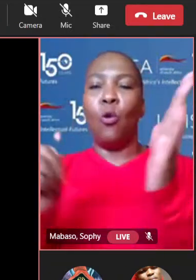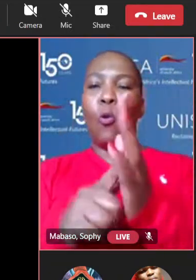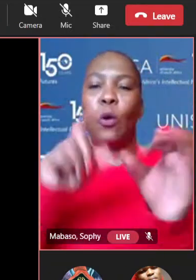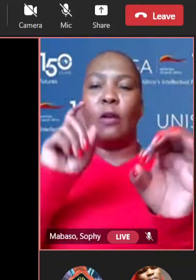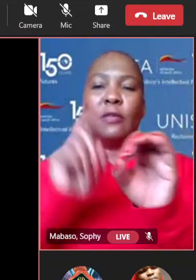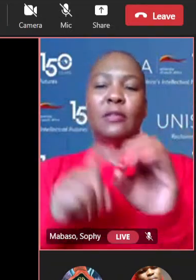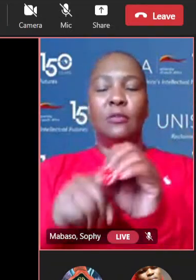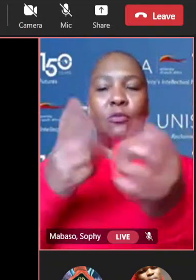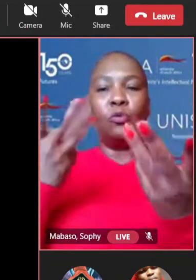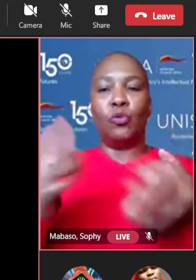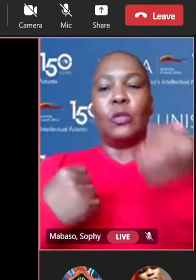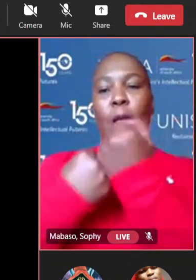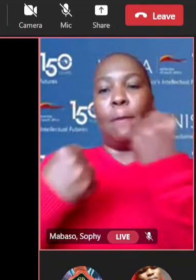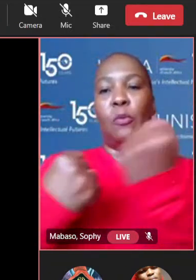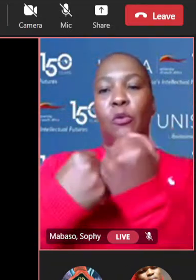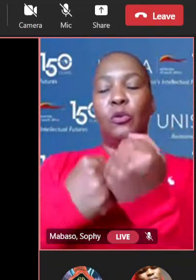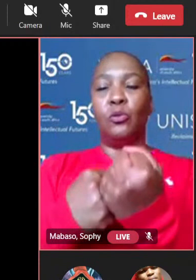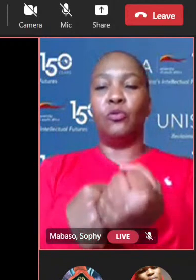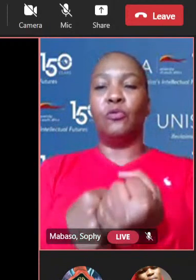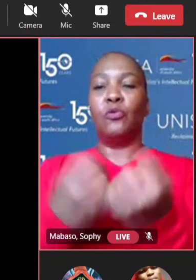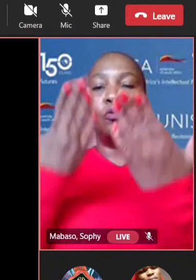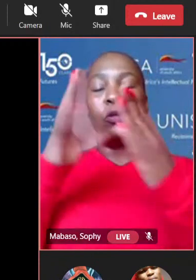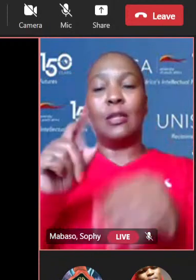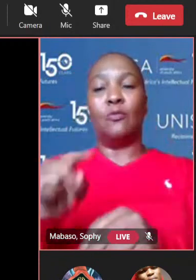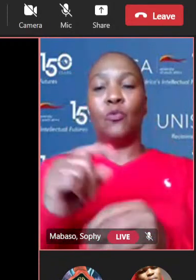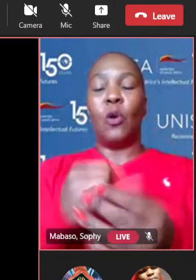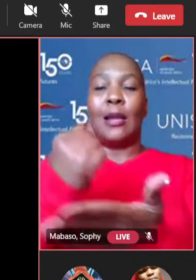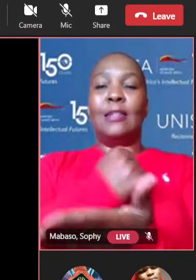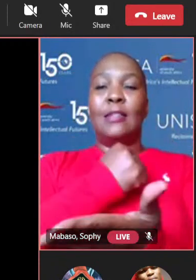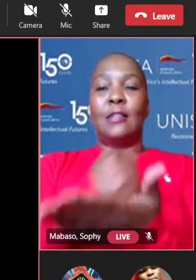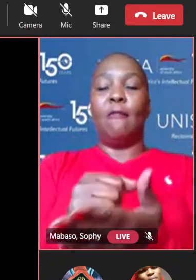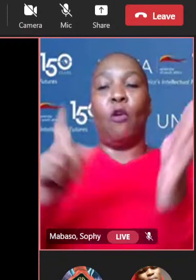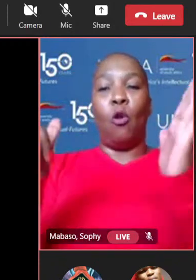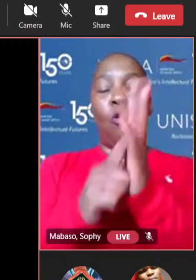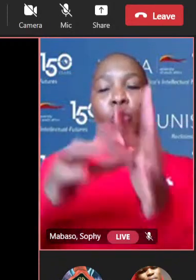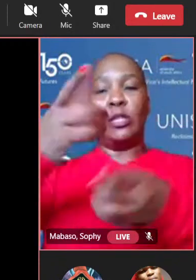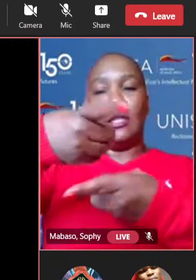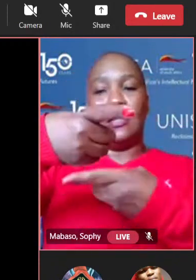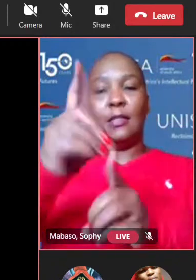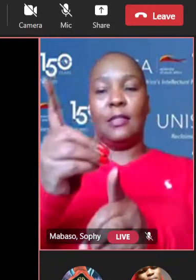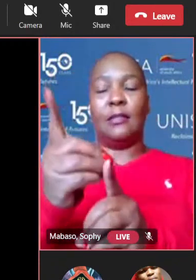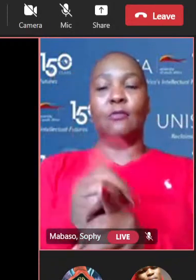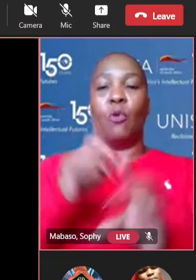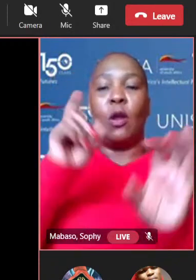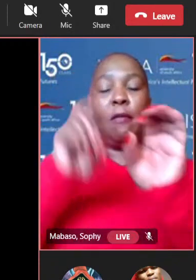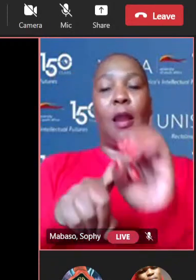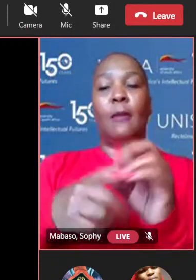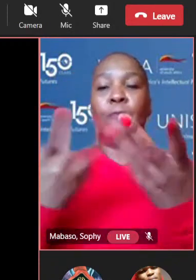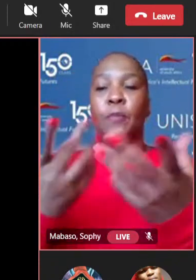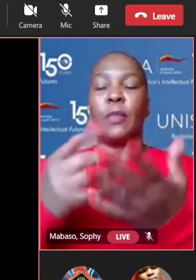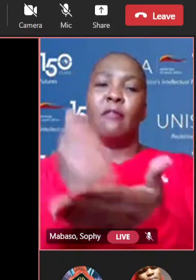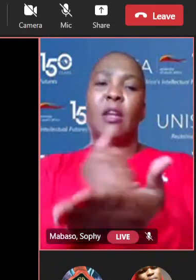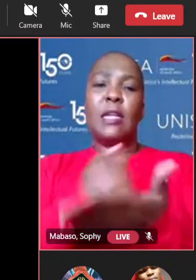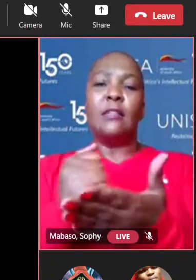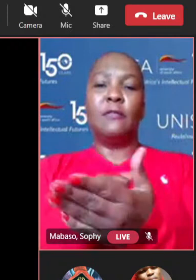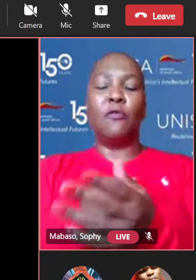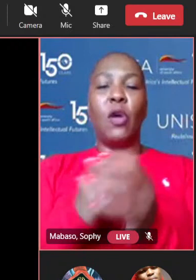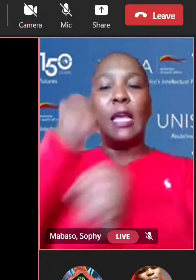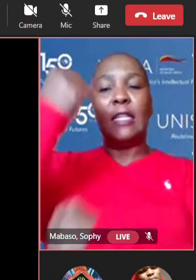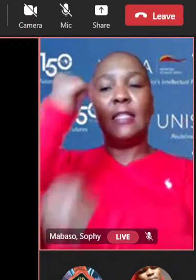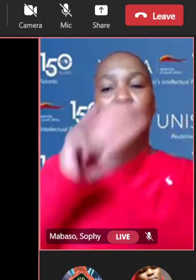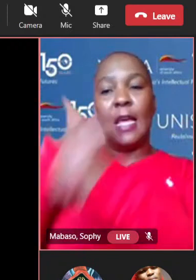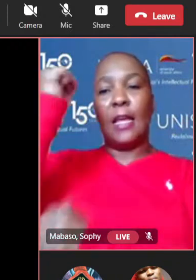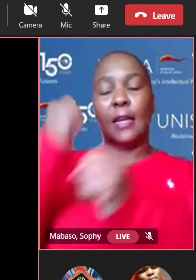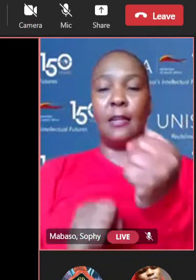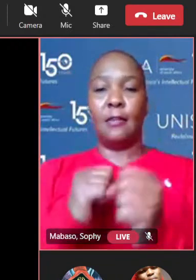support students that are registered for law degree qualification. If you are registered for an engineering qualification,